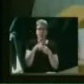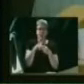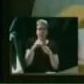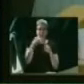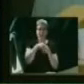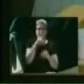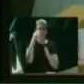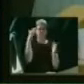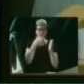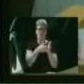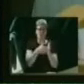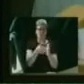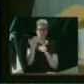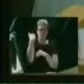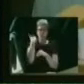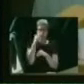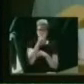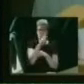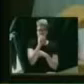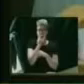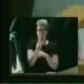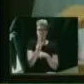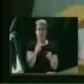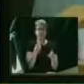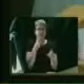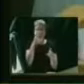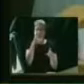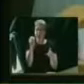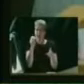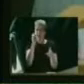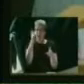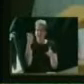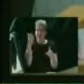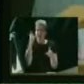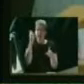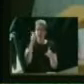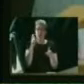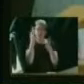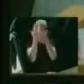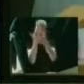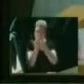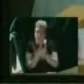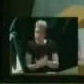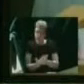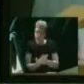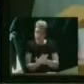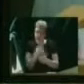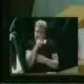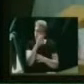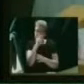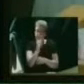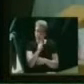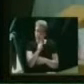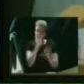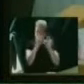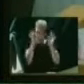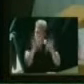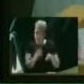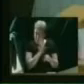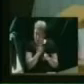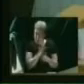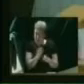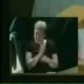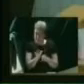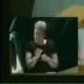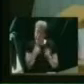in a lawsuit back in 2003 says the county executive shall verify the legality as to the form, sufficiency of